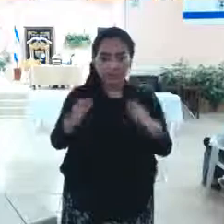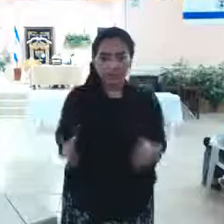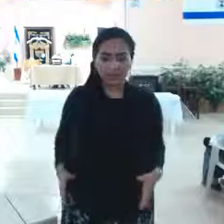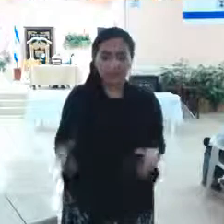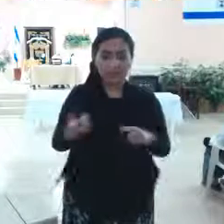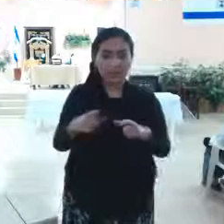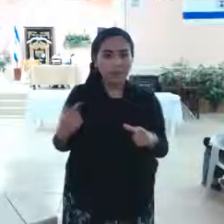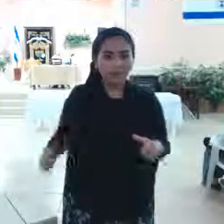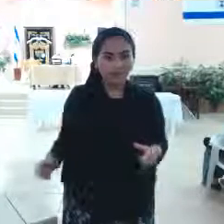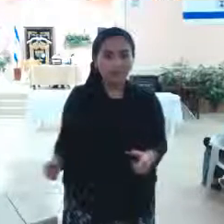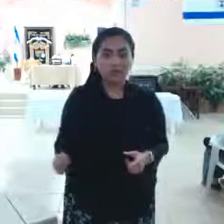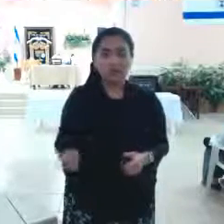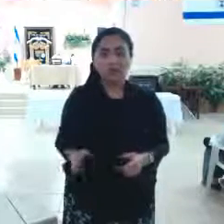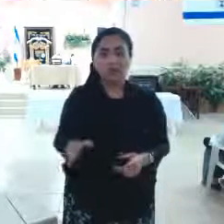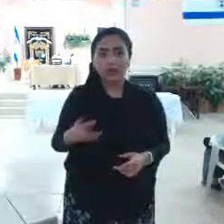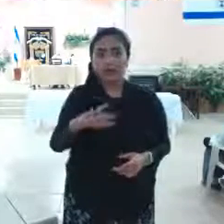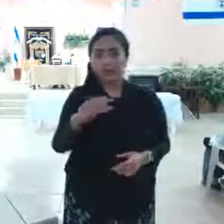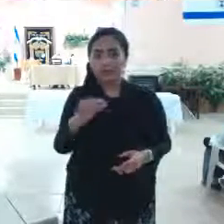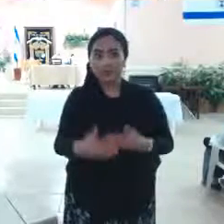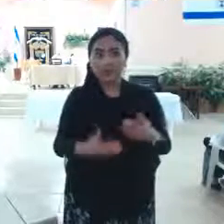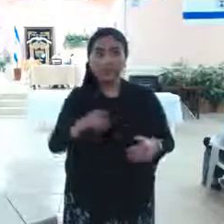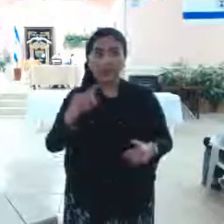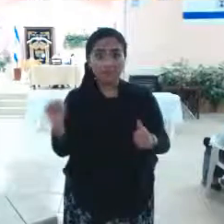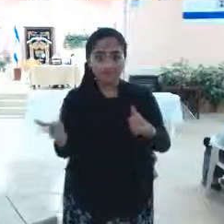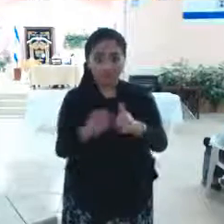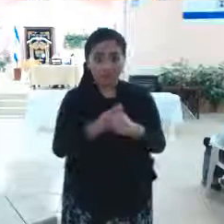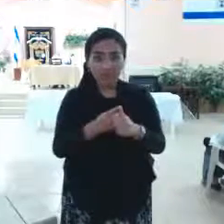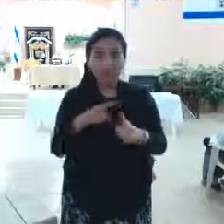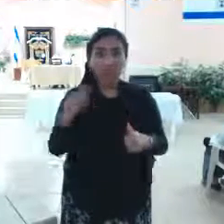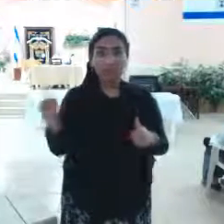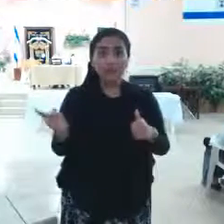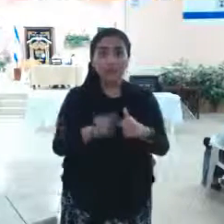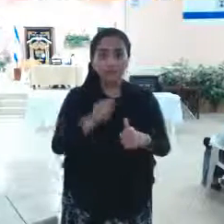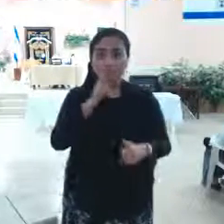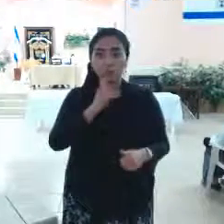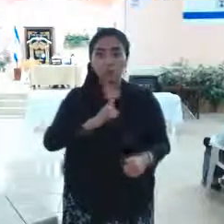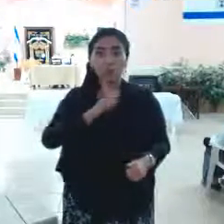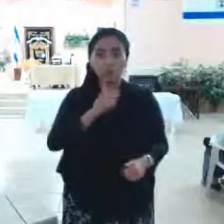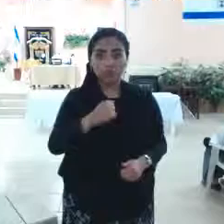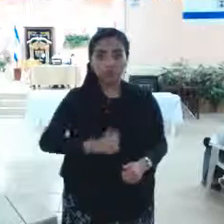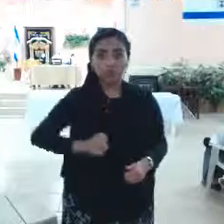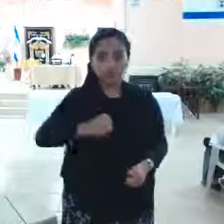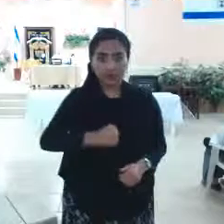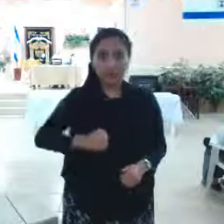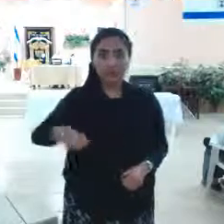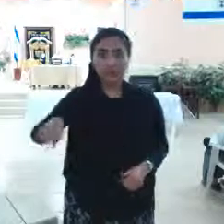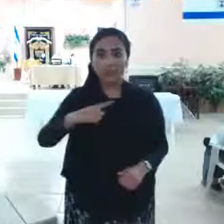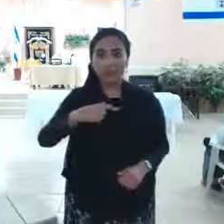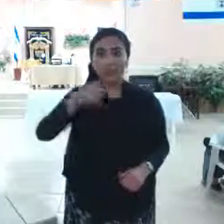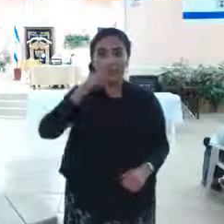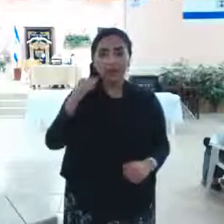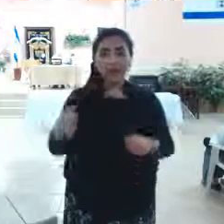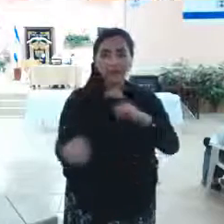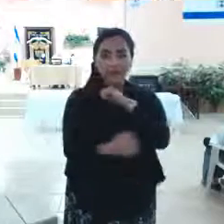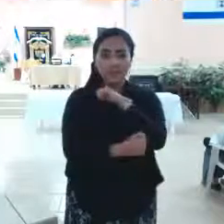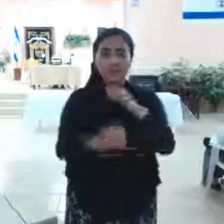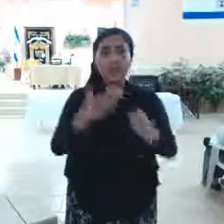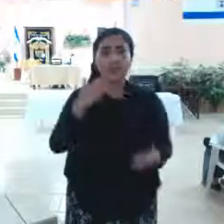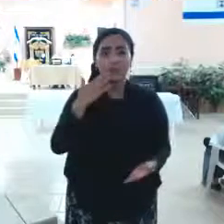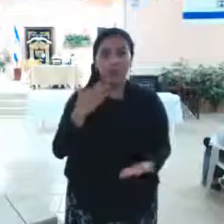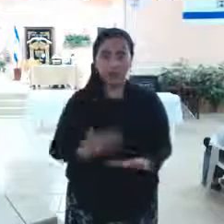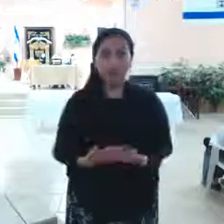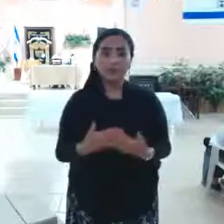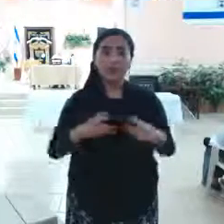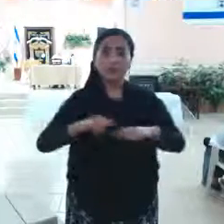even their body language. So the first ones, the ones that make a true repentance, they took a Pesach in